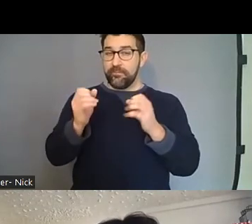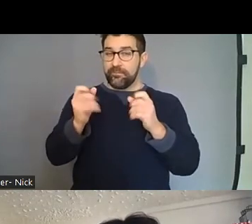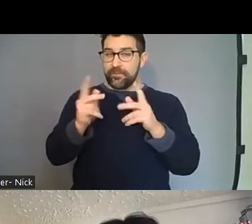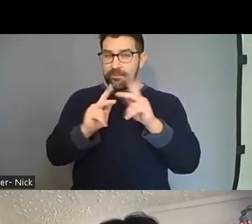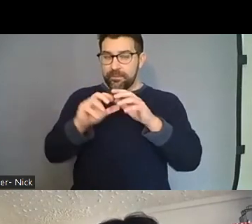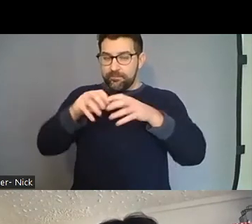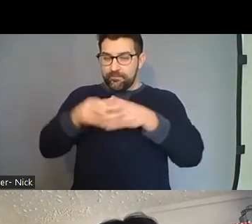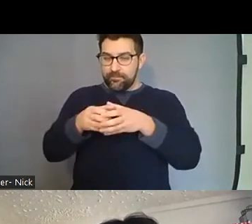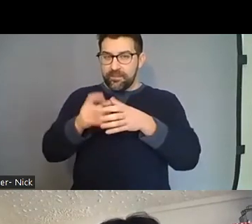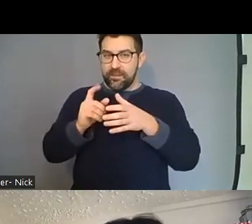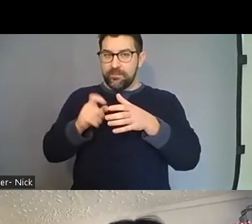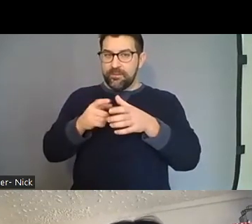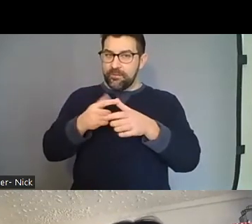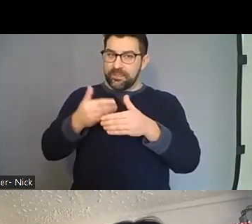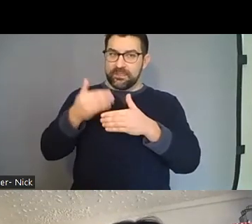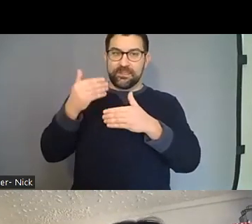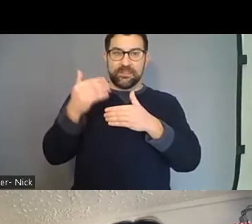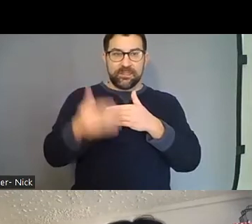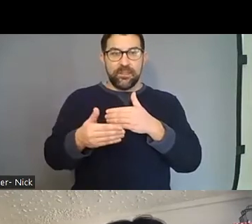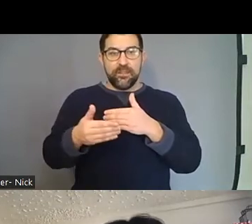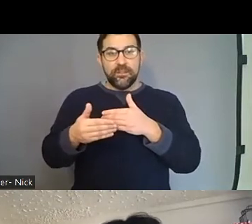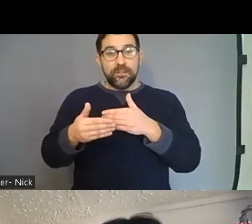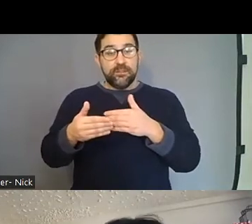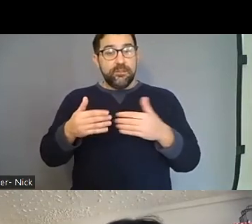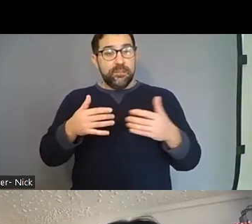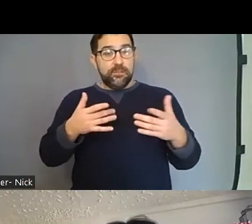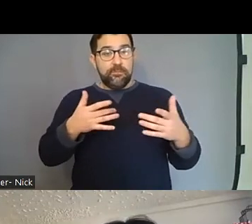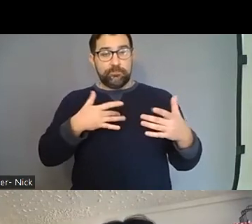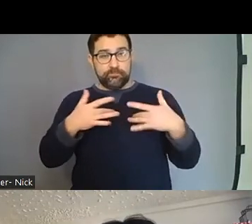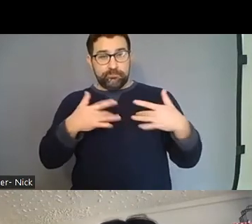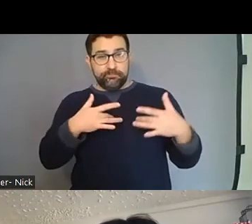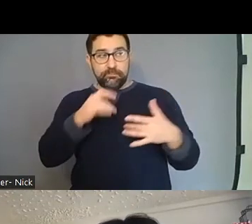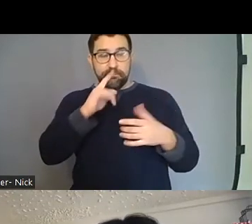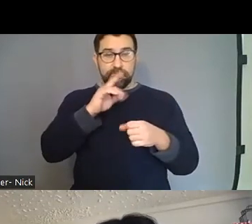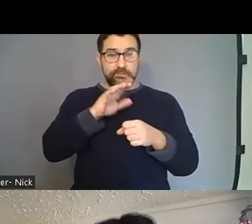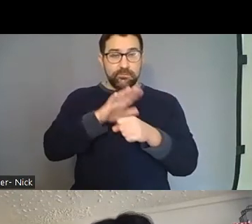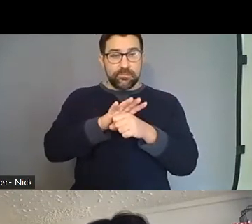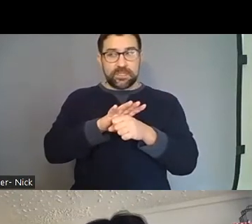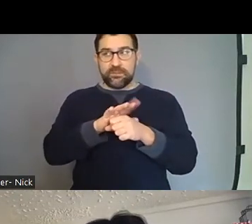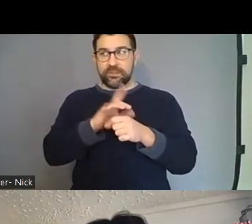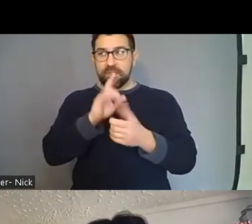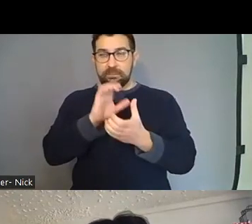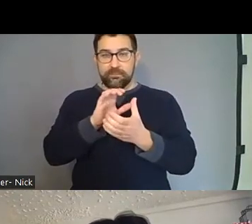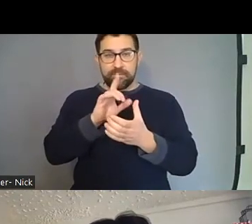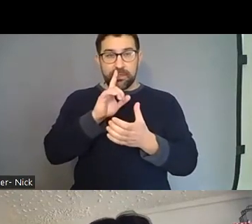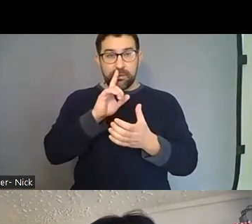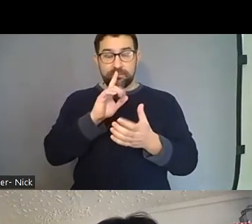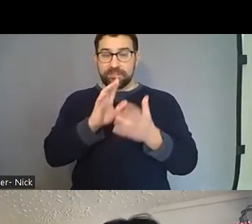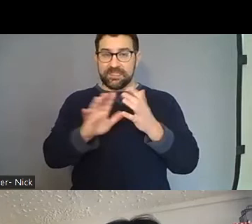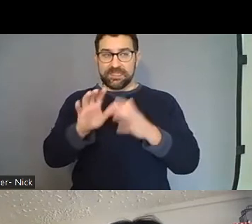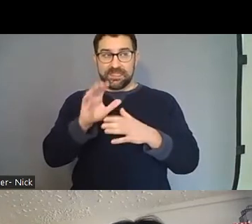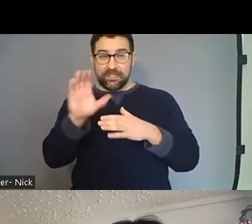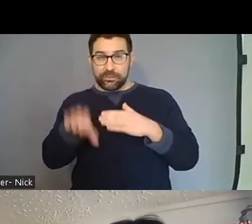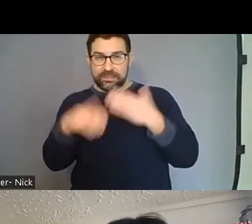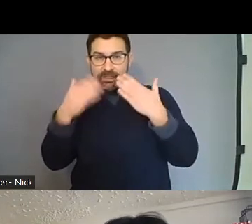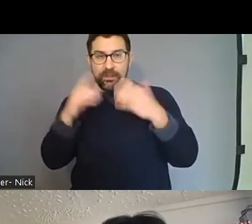take that step, even though when it's like uncertain, they're not sure of the consequences. Those people still